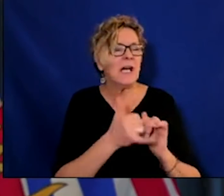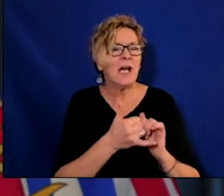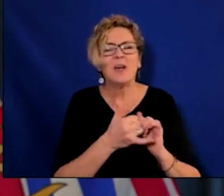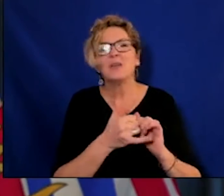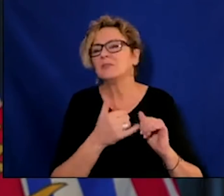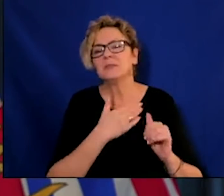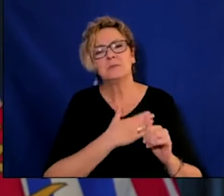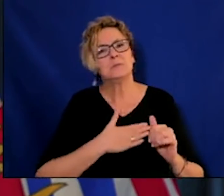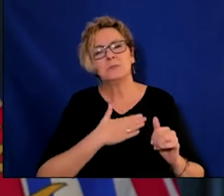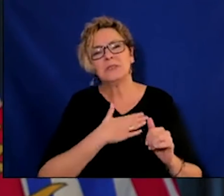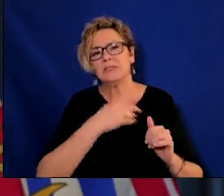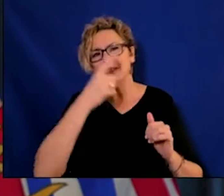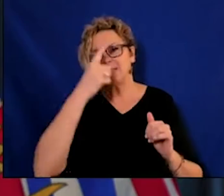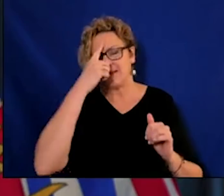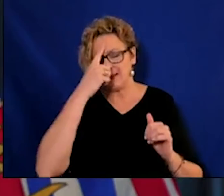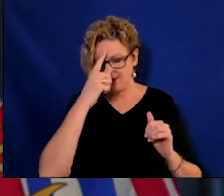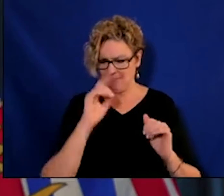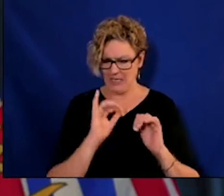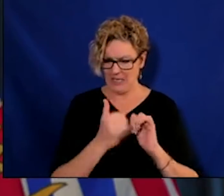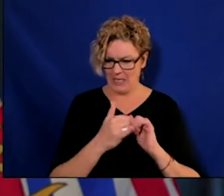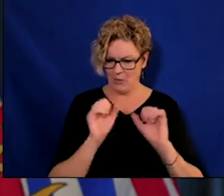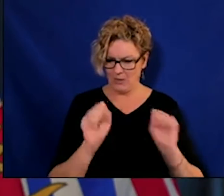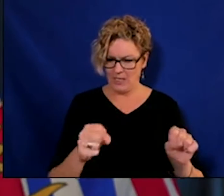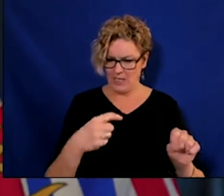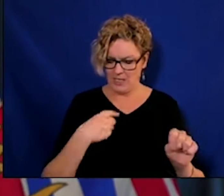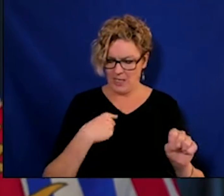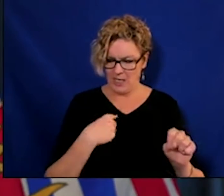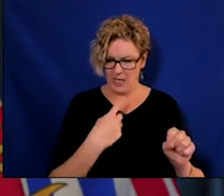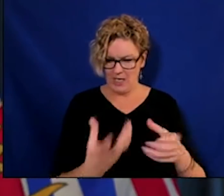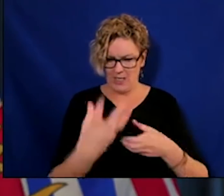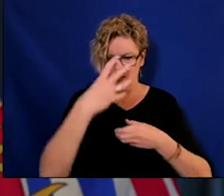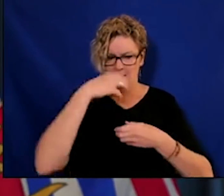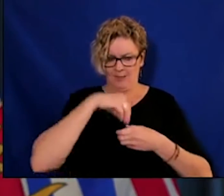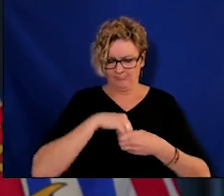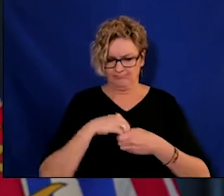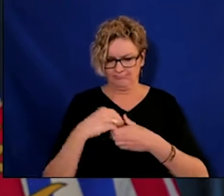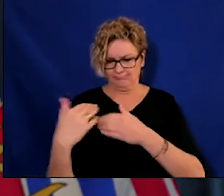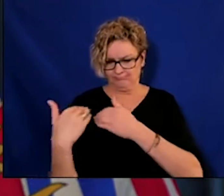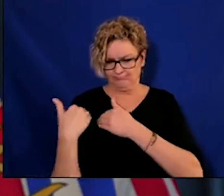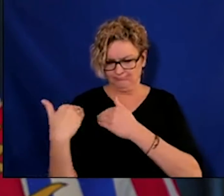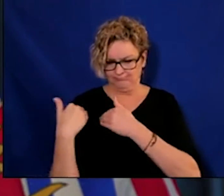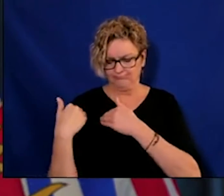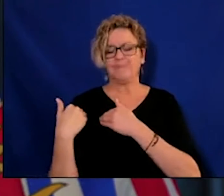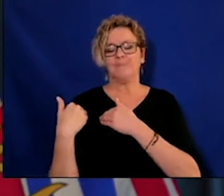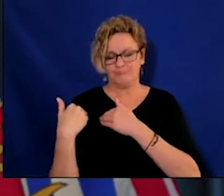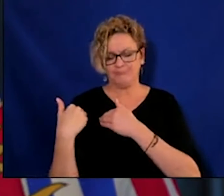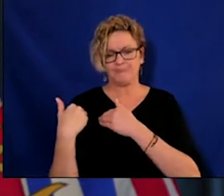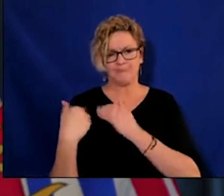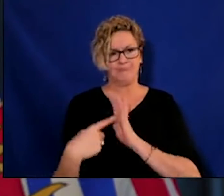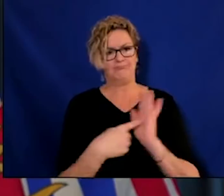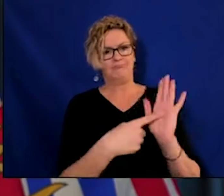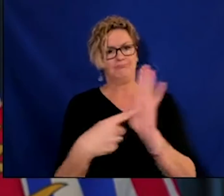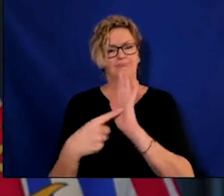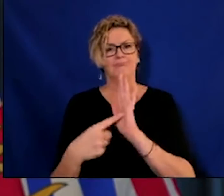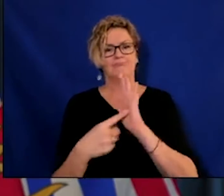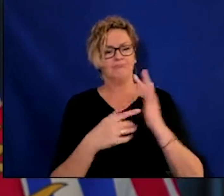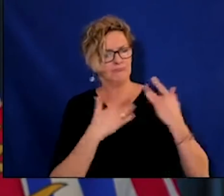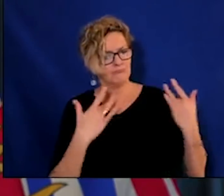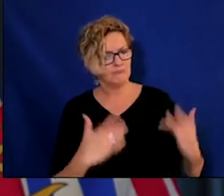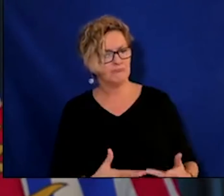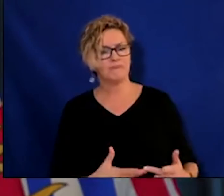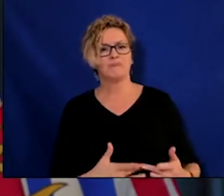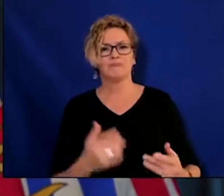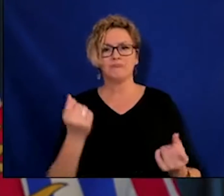to make a difference? And remember that we all need to show compassion and understanding and do our